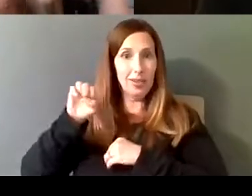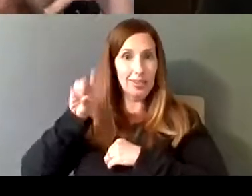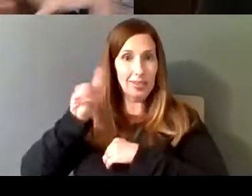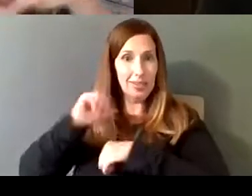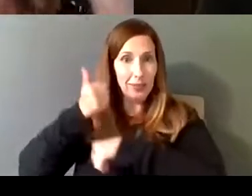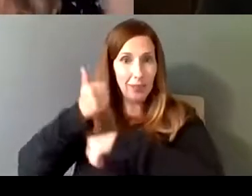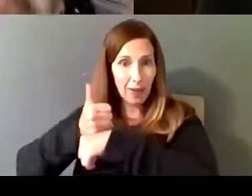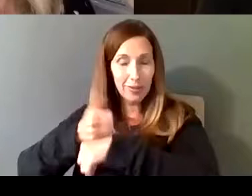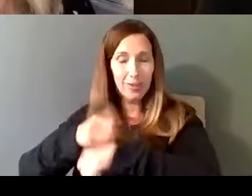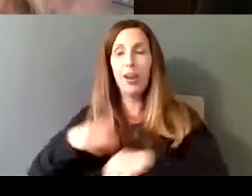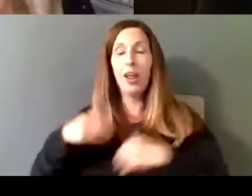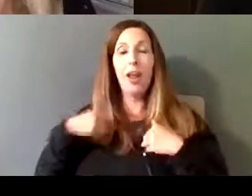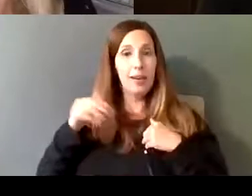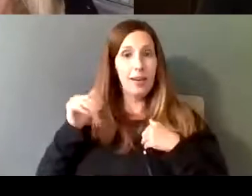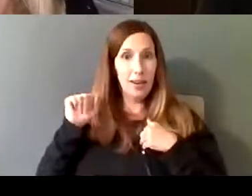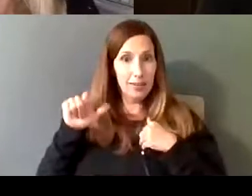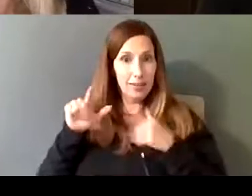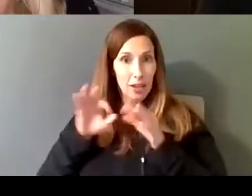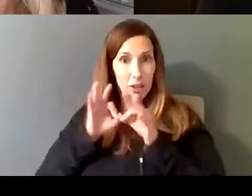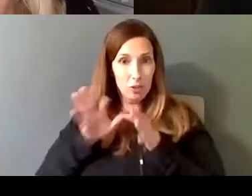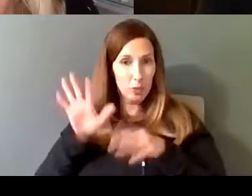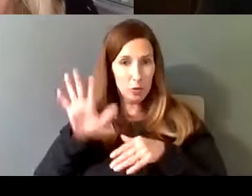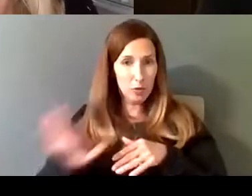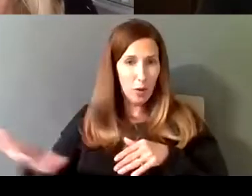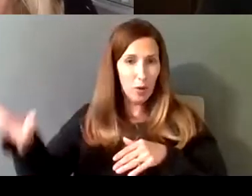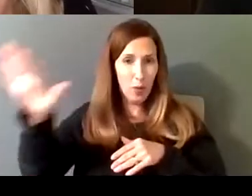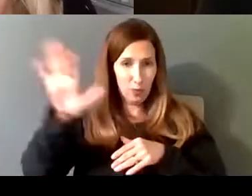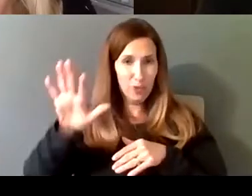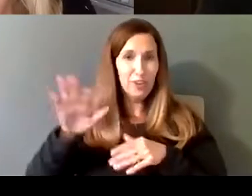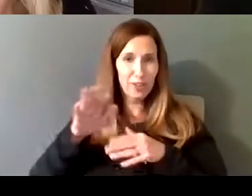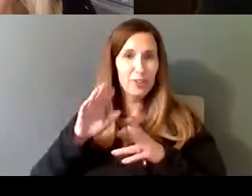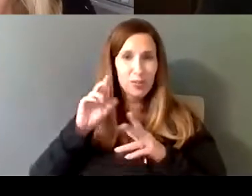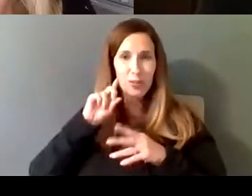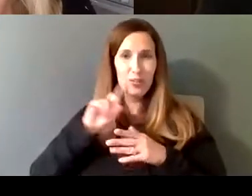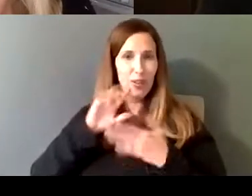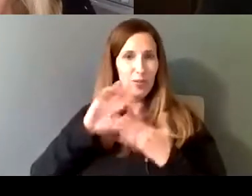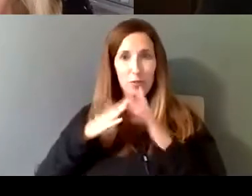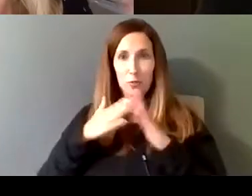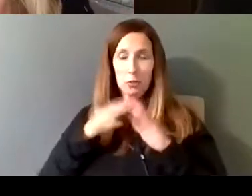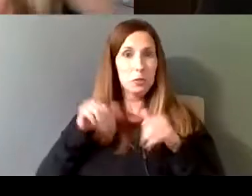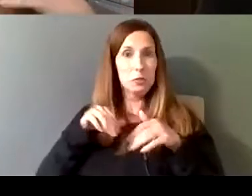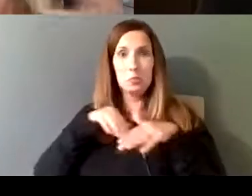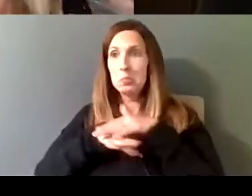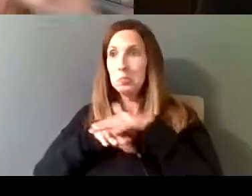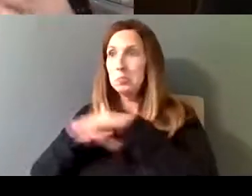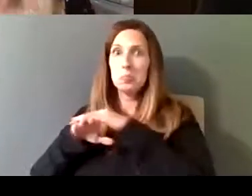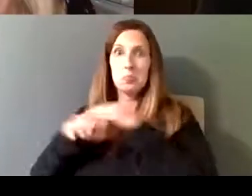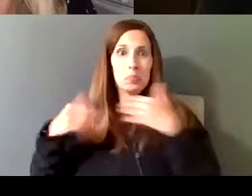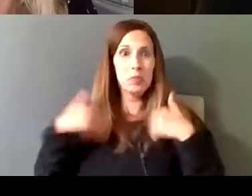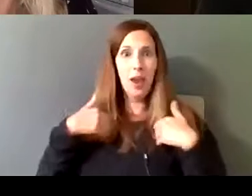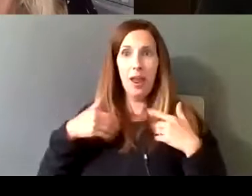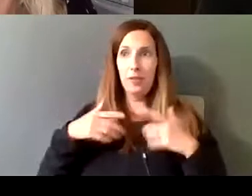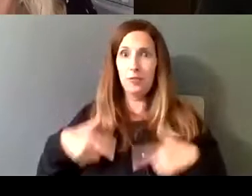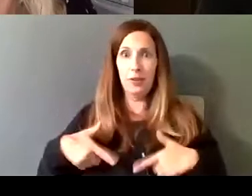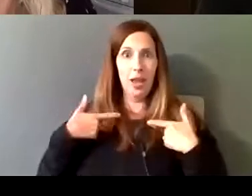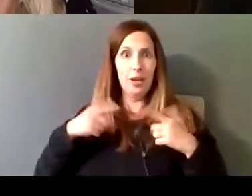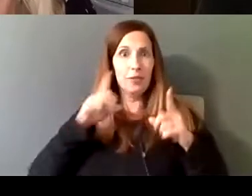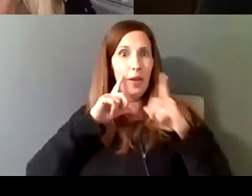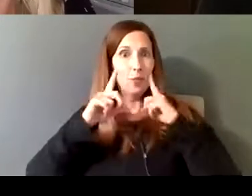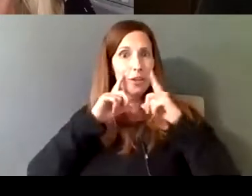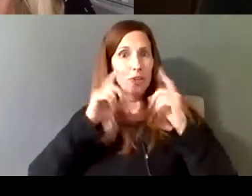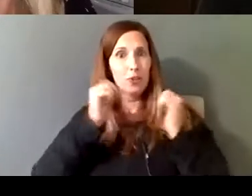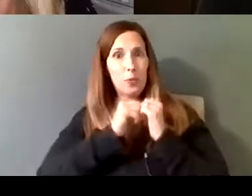We had ASL interpreters all over the grounds so that the deaf community could access and have live conversations with